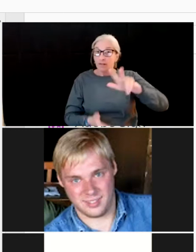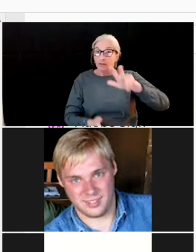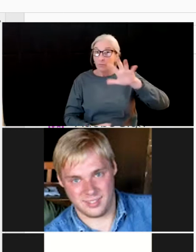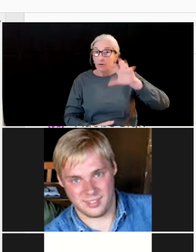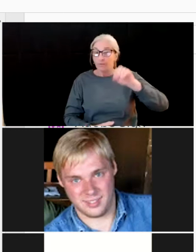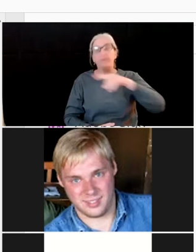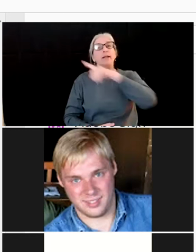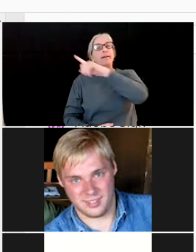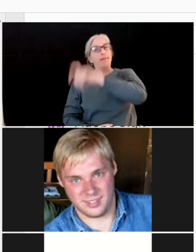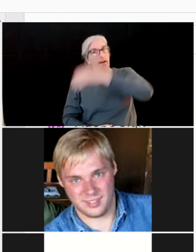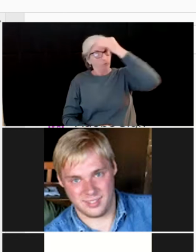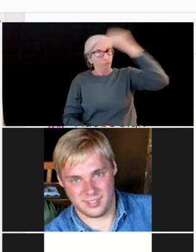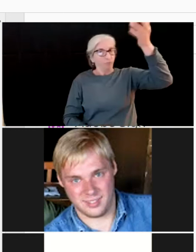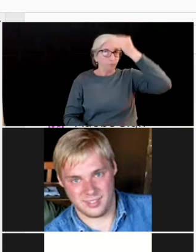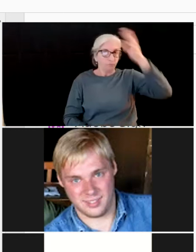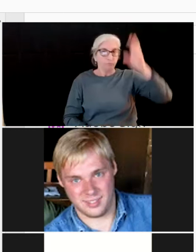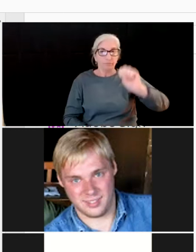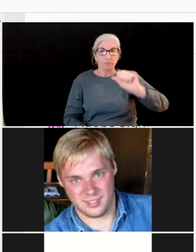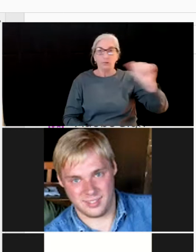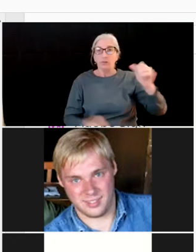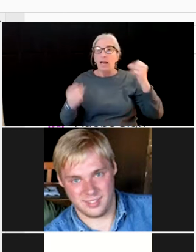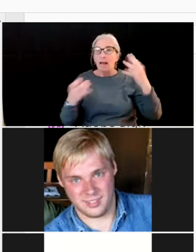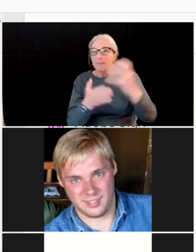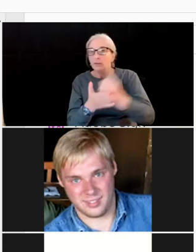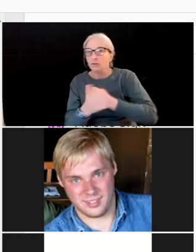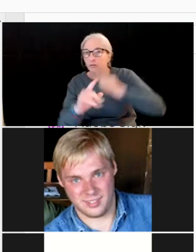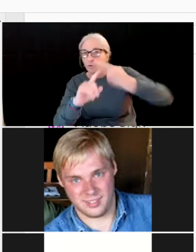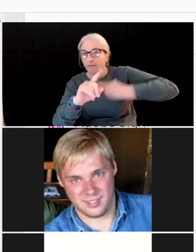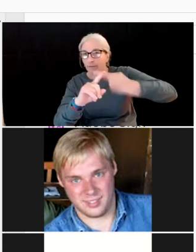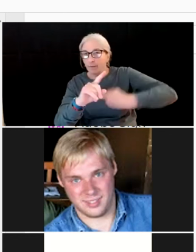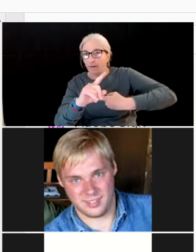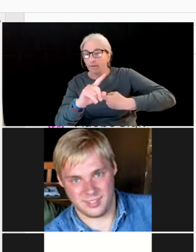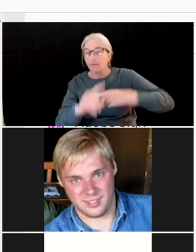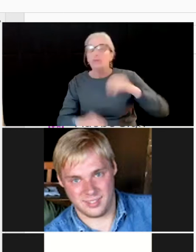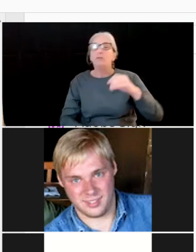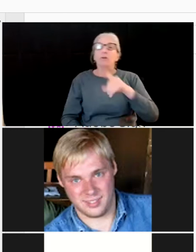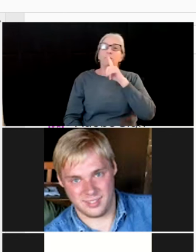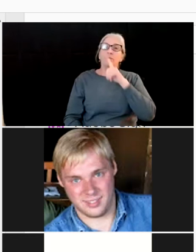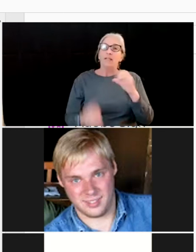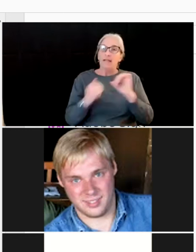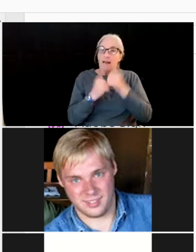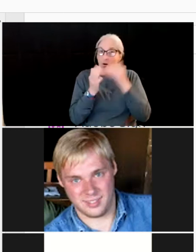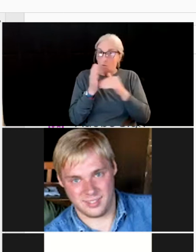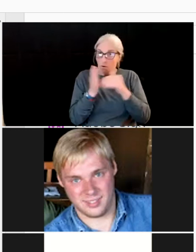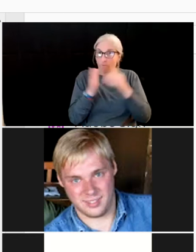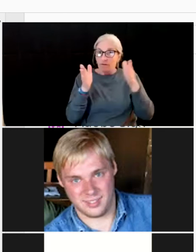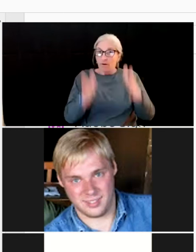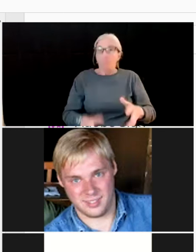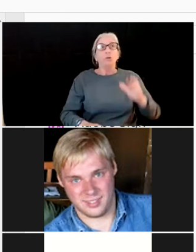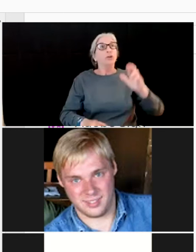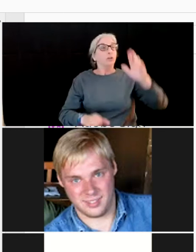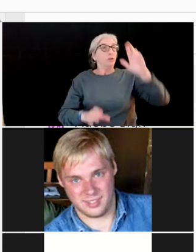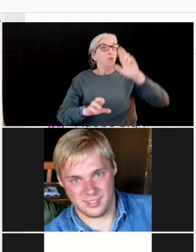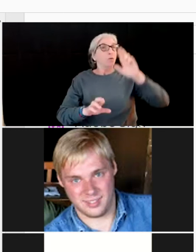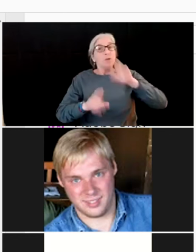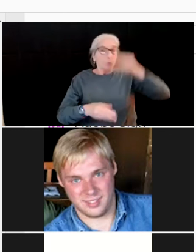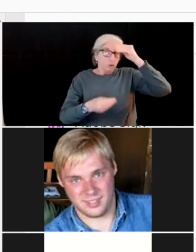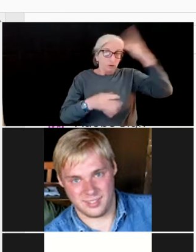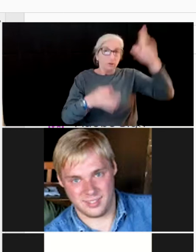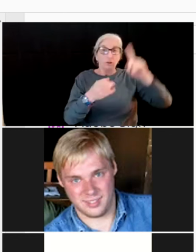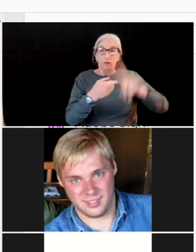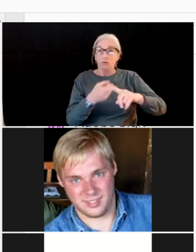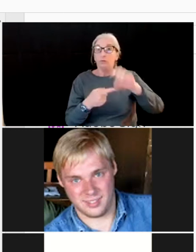at that point. So how often a person reports is going to depend on how much they're making, number